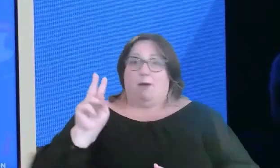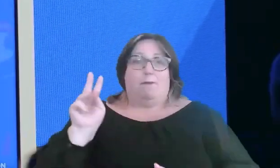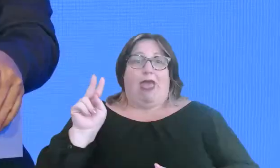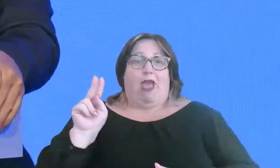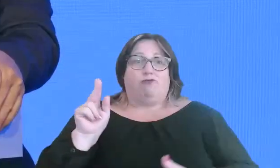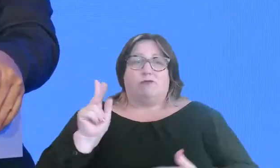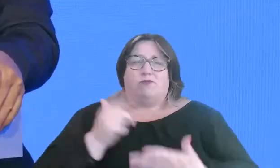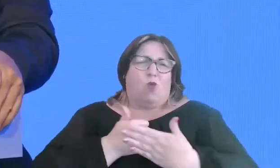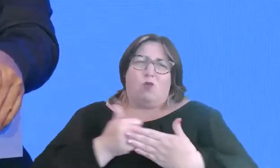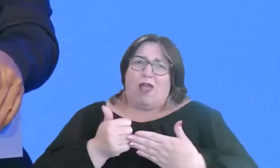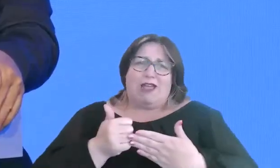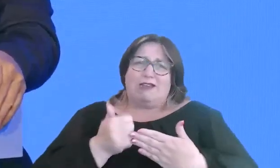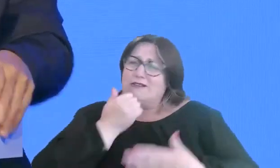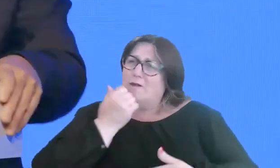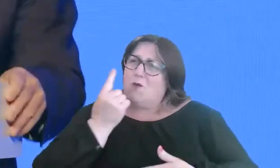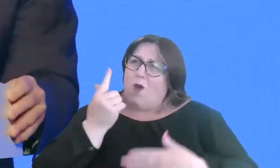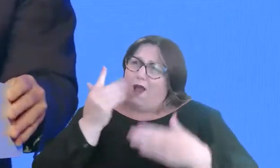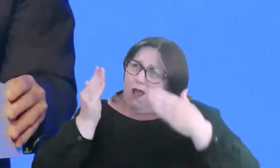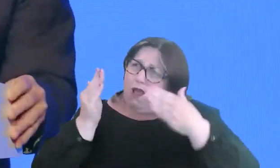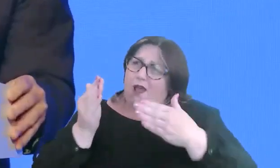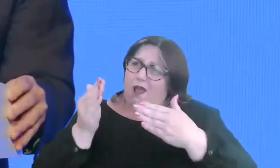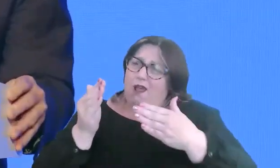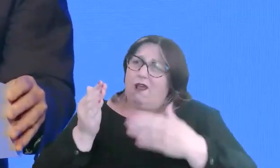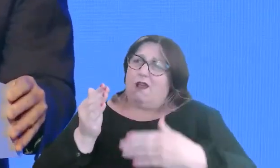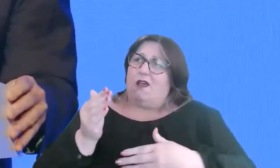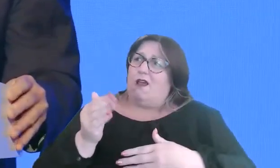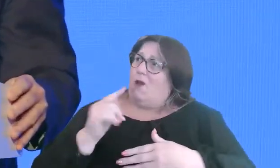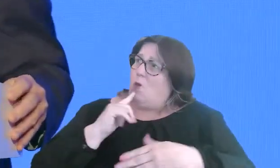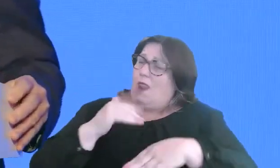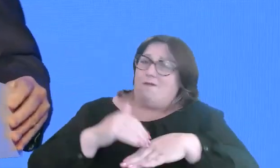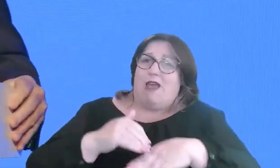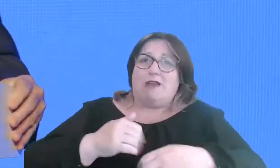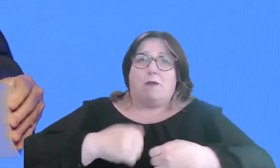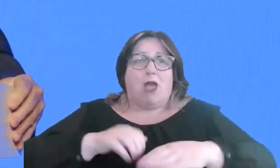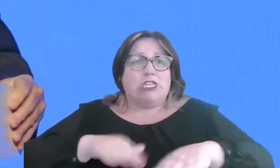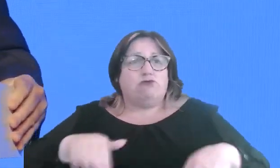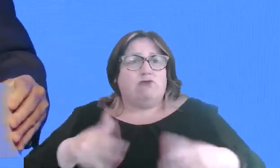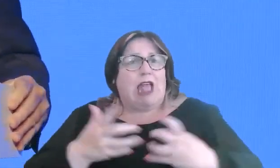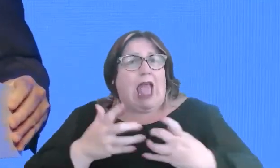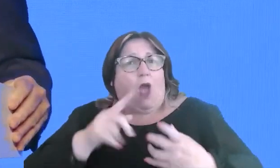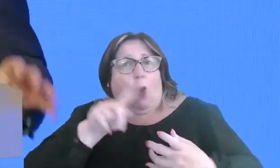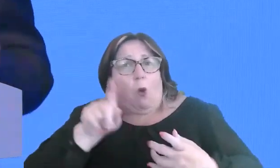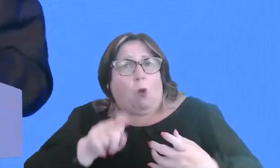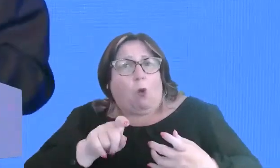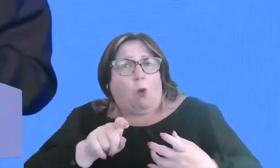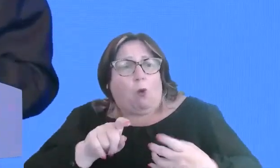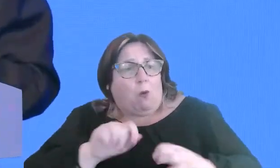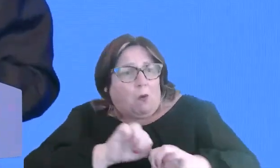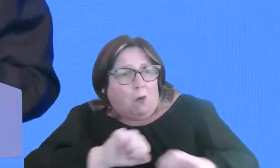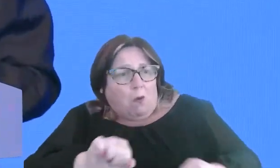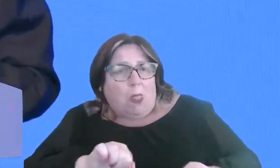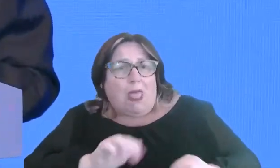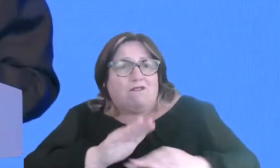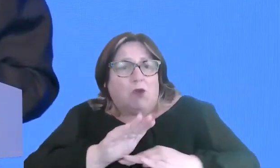your number one thought is, how will this affect my children? What does it mean for their future? So today, I am